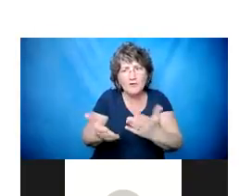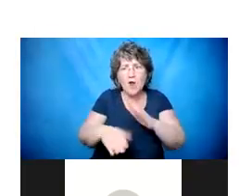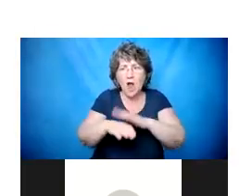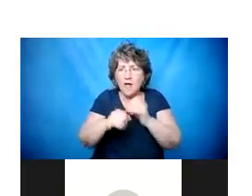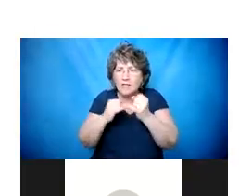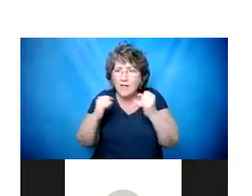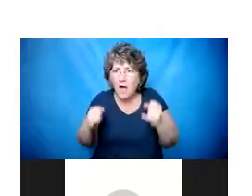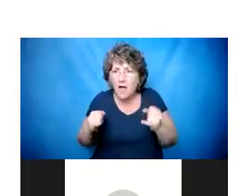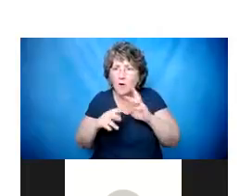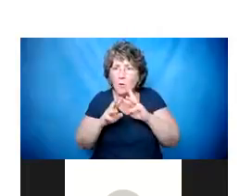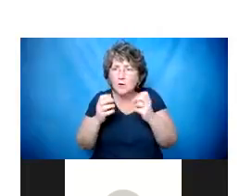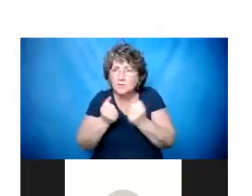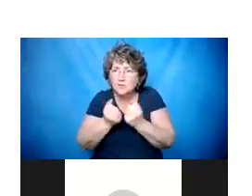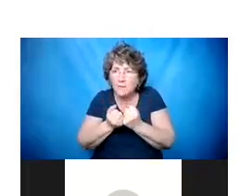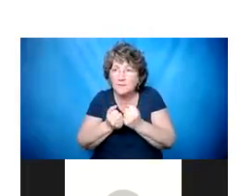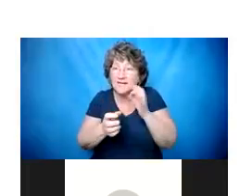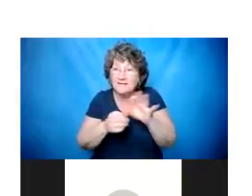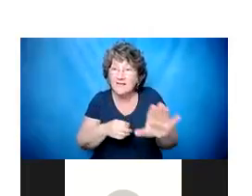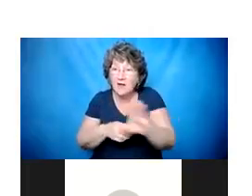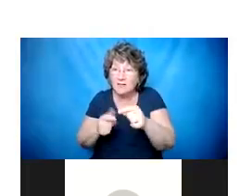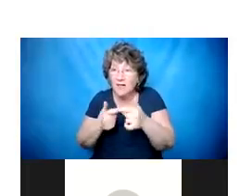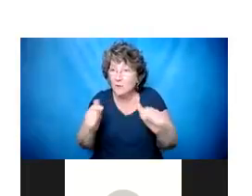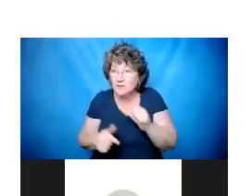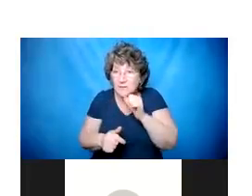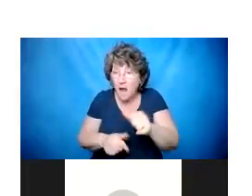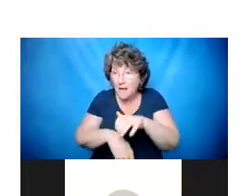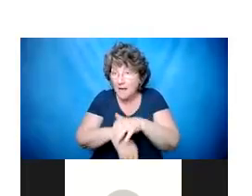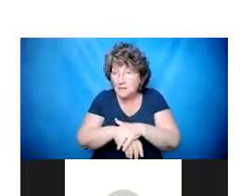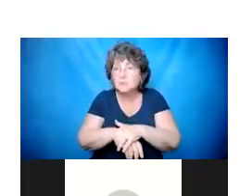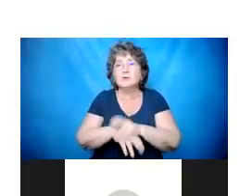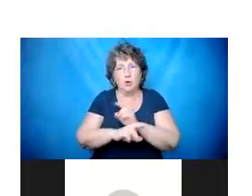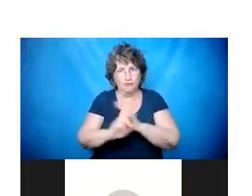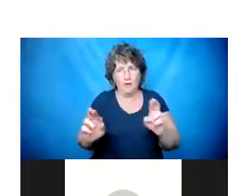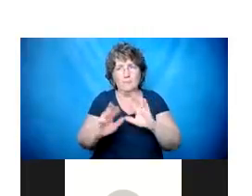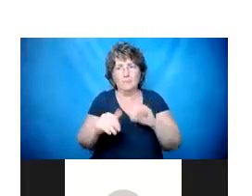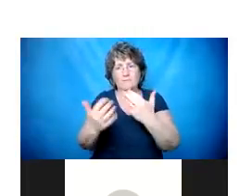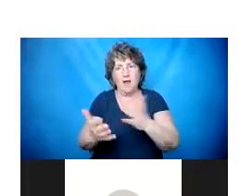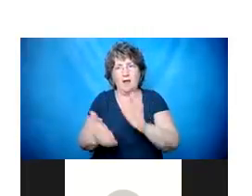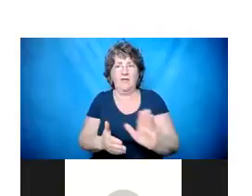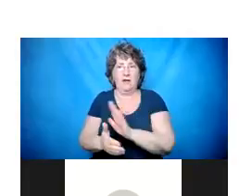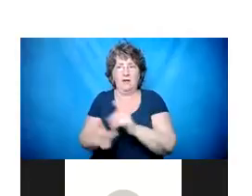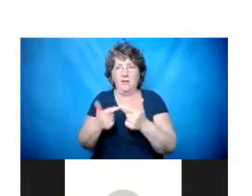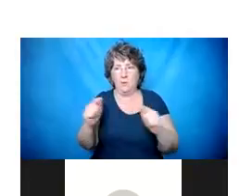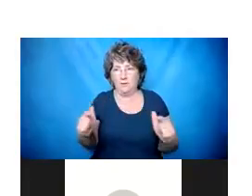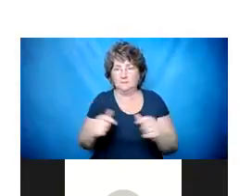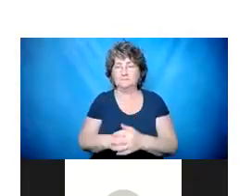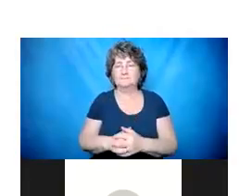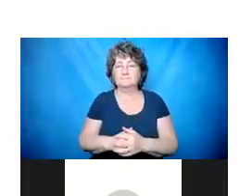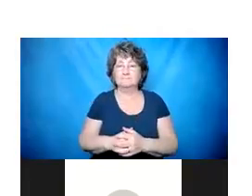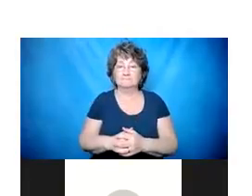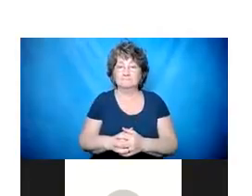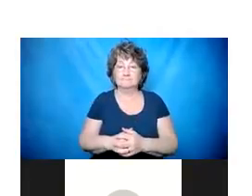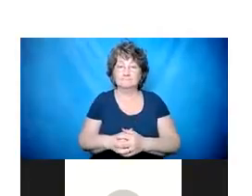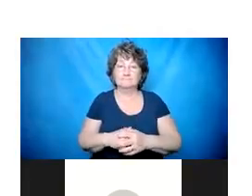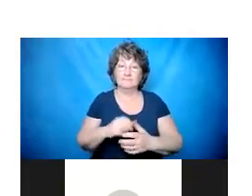audience primary language is other than English. Technology, computer training, you have to think outside the box. Just because of